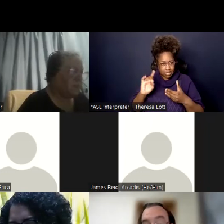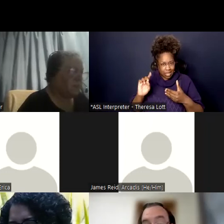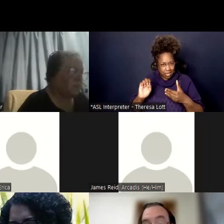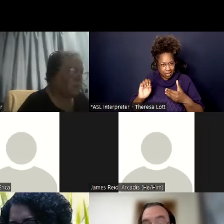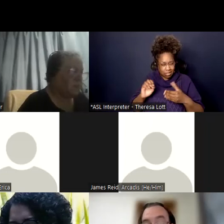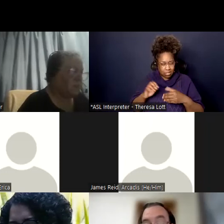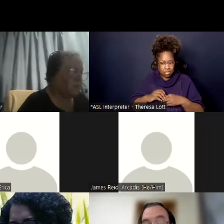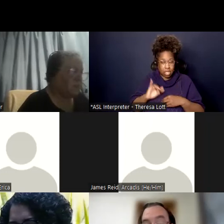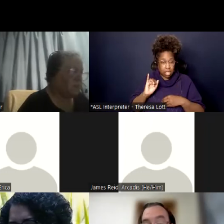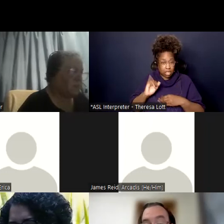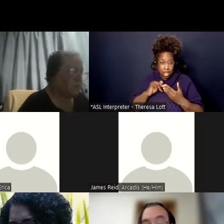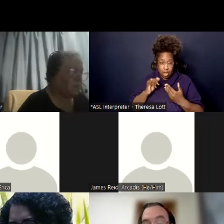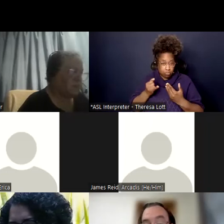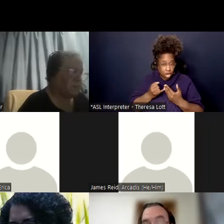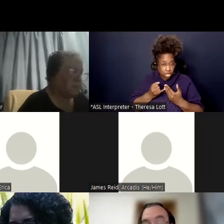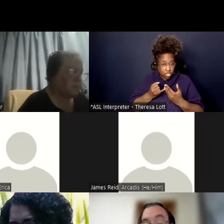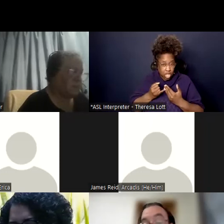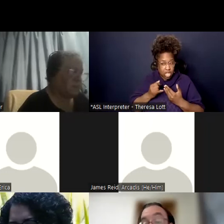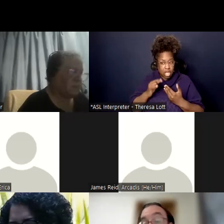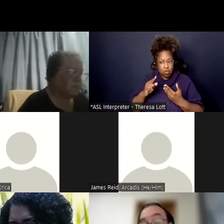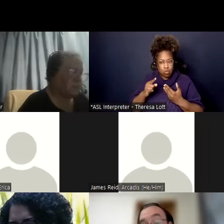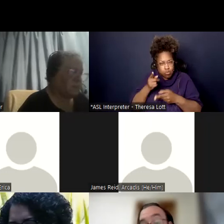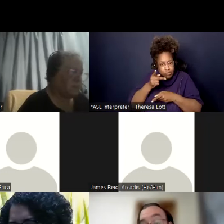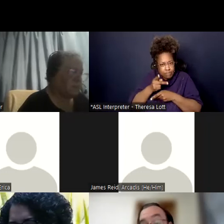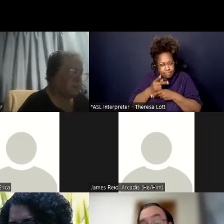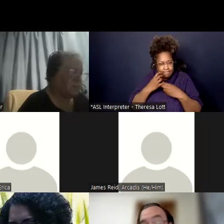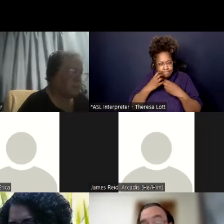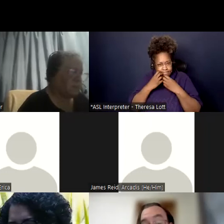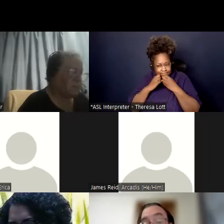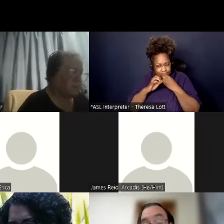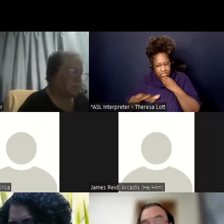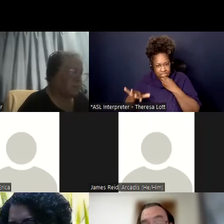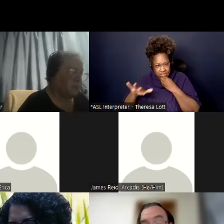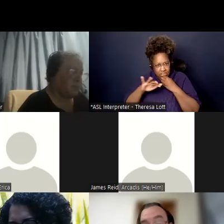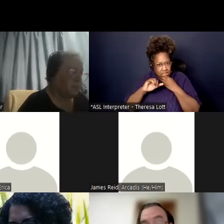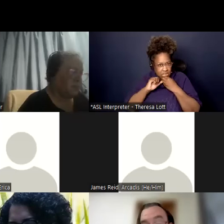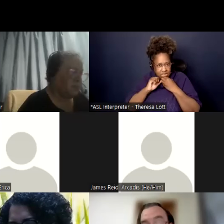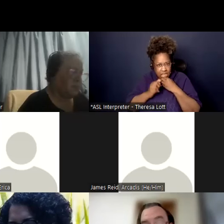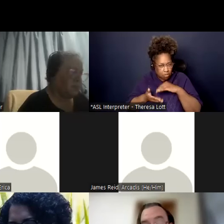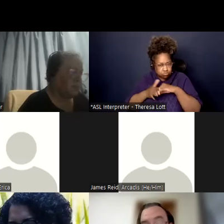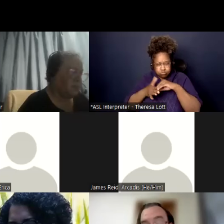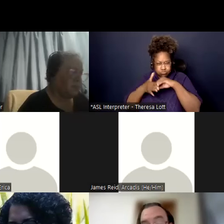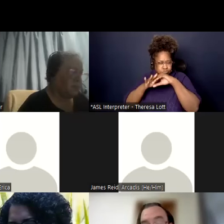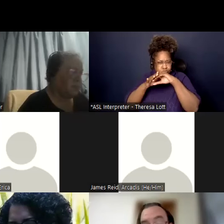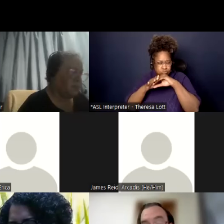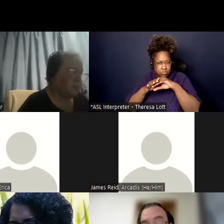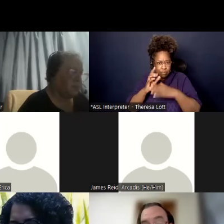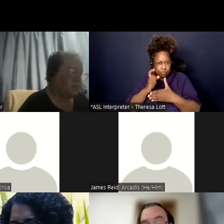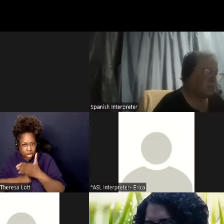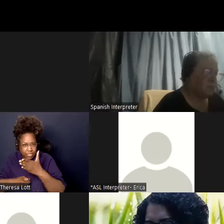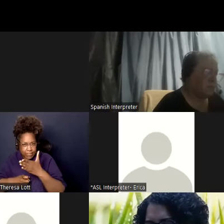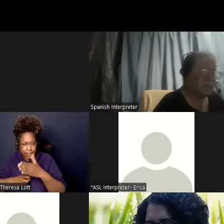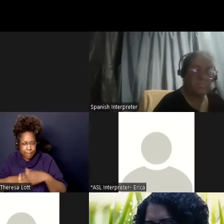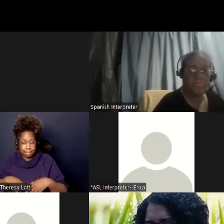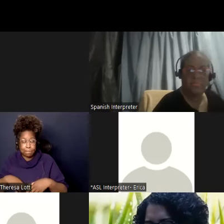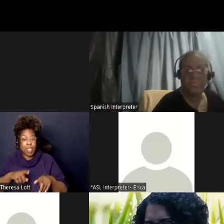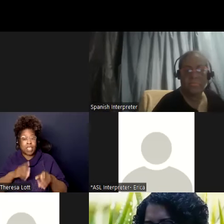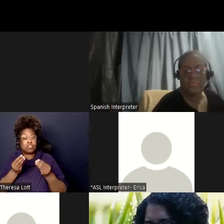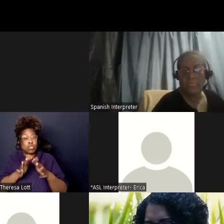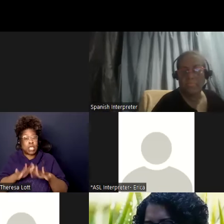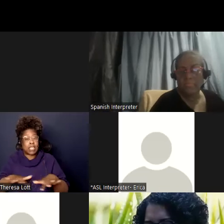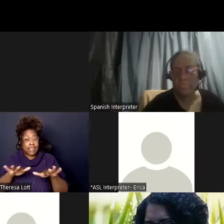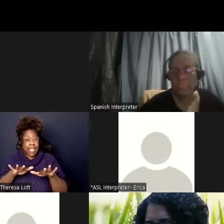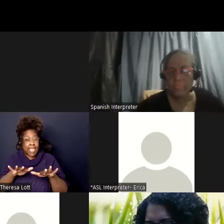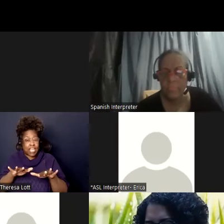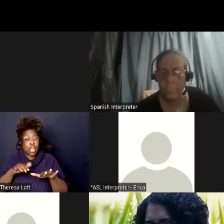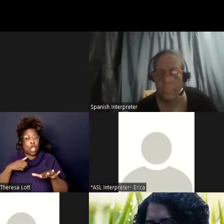preserved, but it's also being elevated too, so it won't be in a flood zone anymore too. So they're